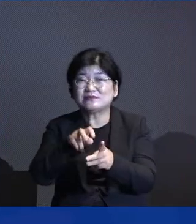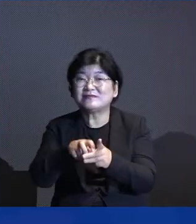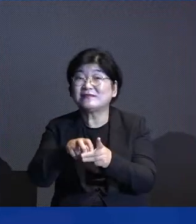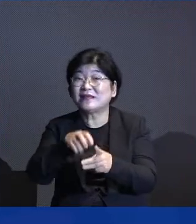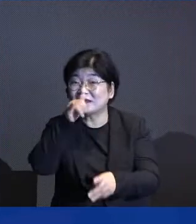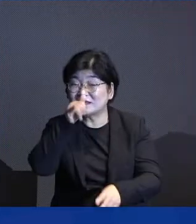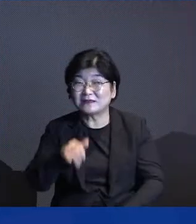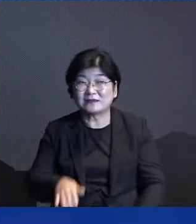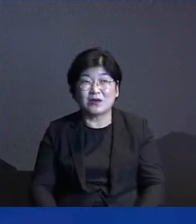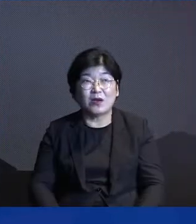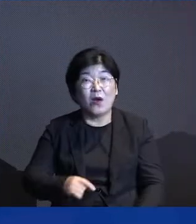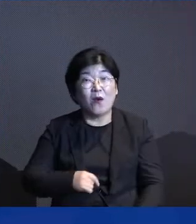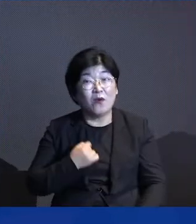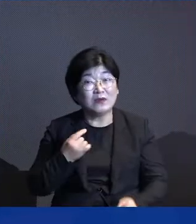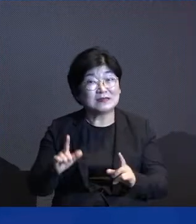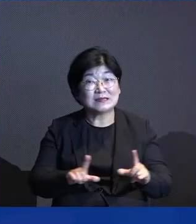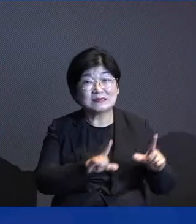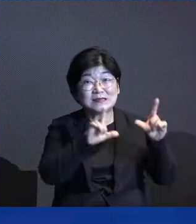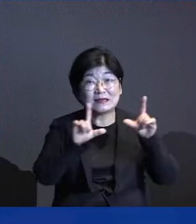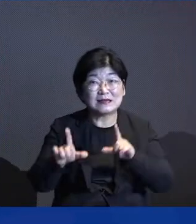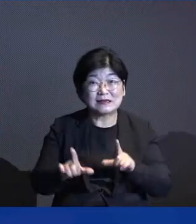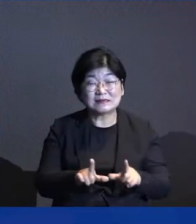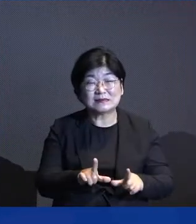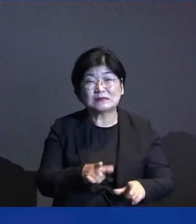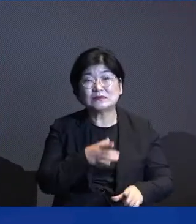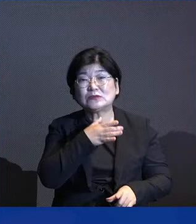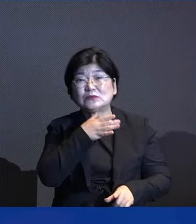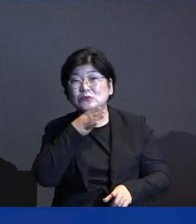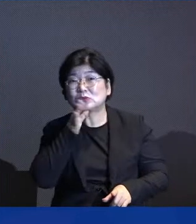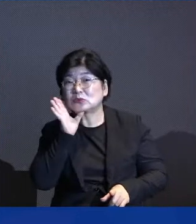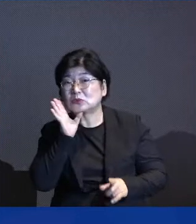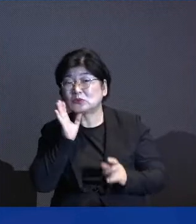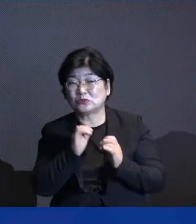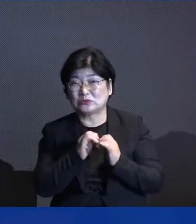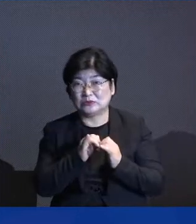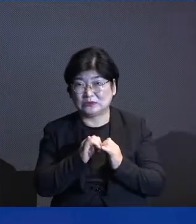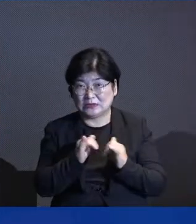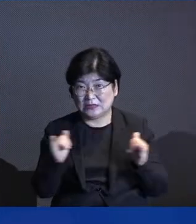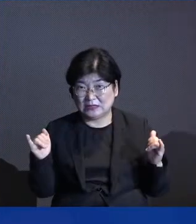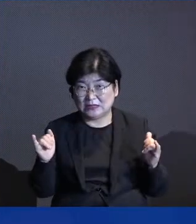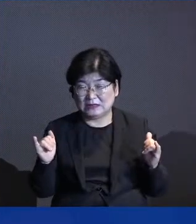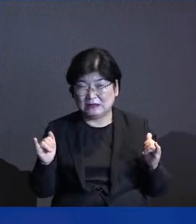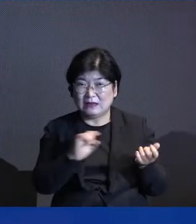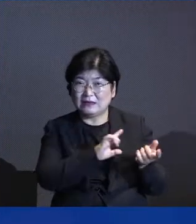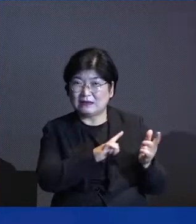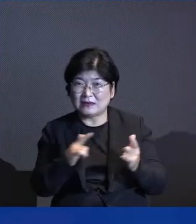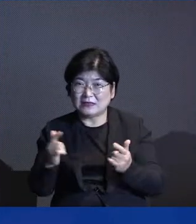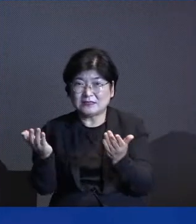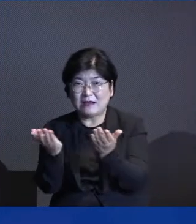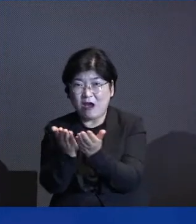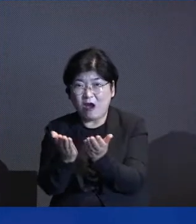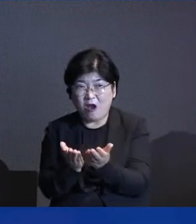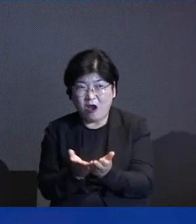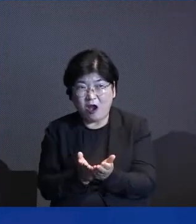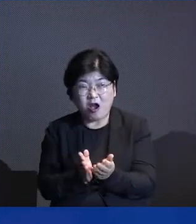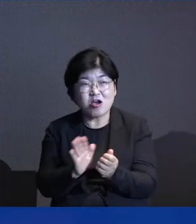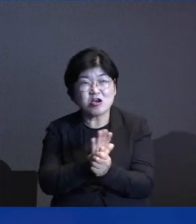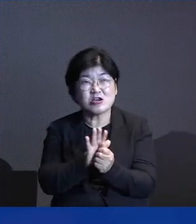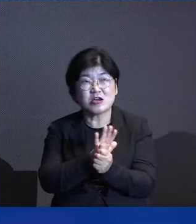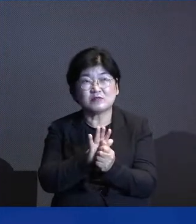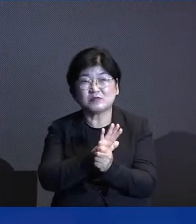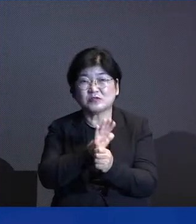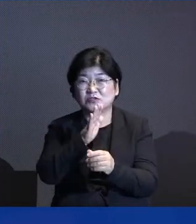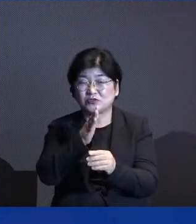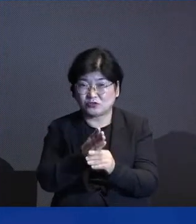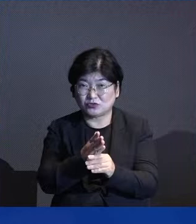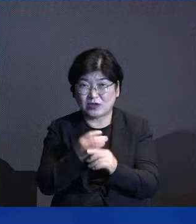alone. So they provide individual counseling, mental health medical care support, group activities, and